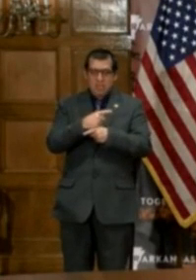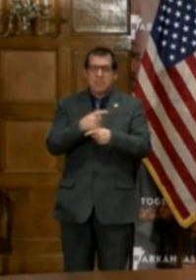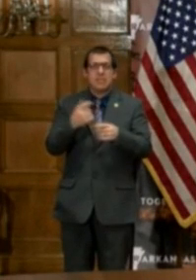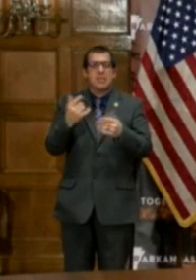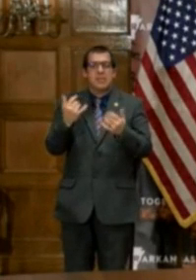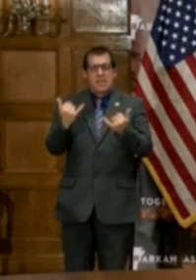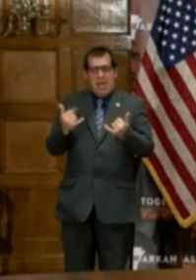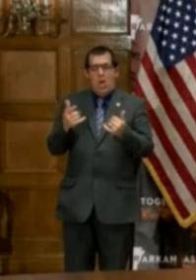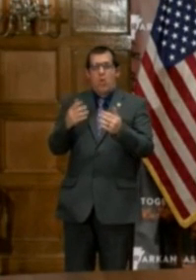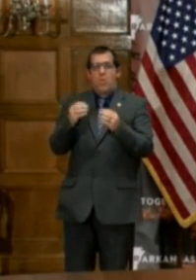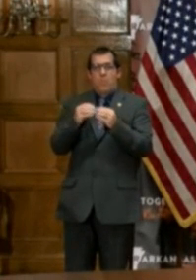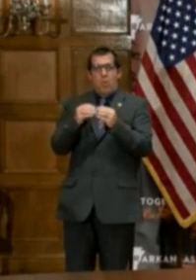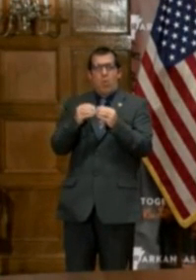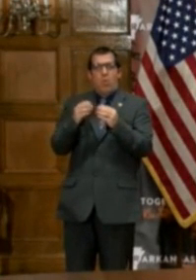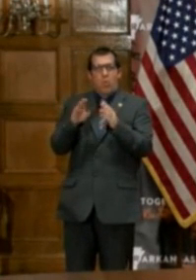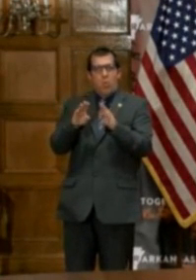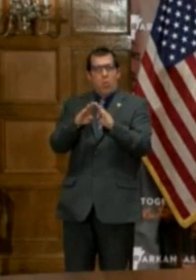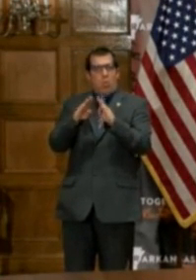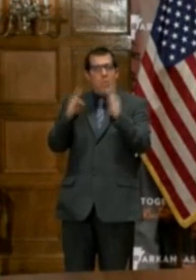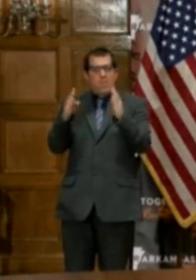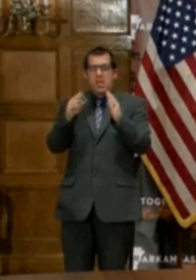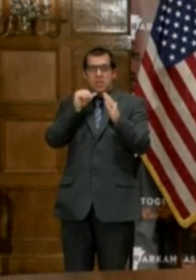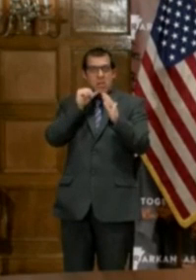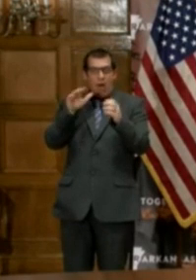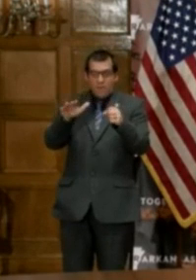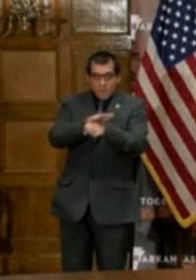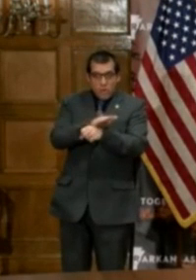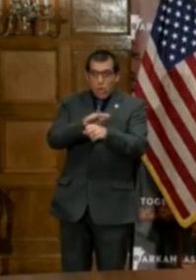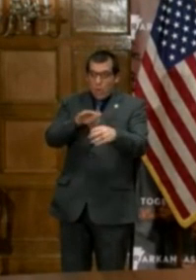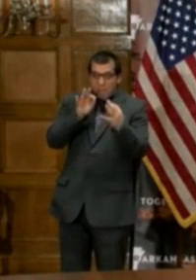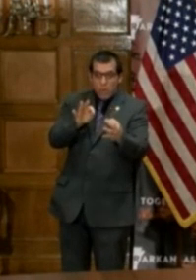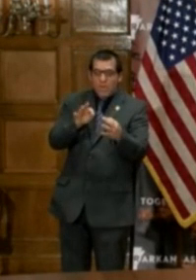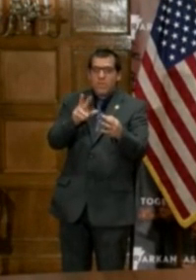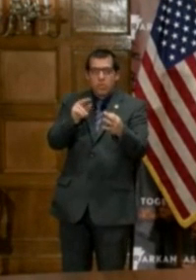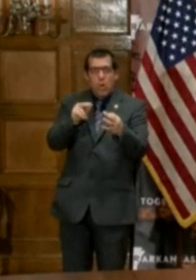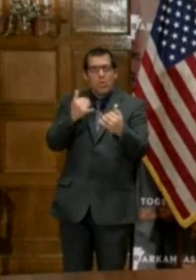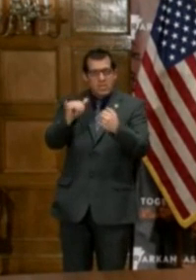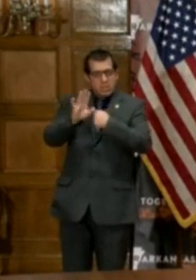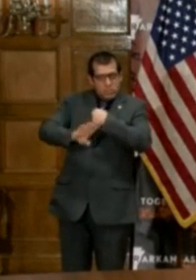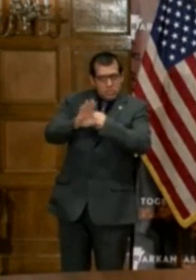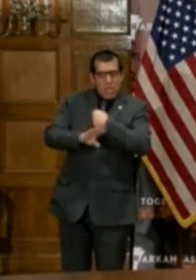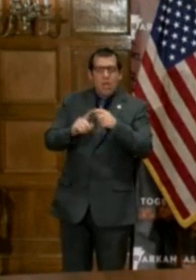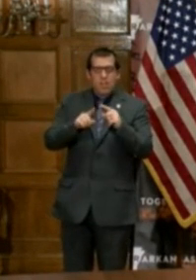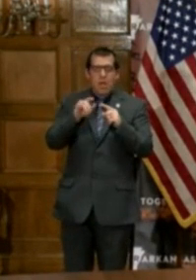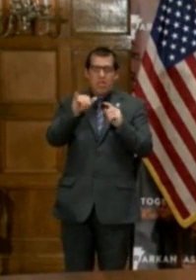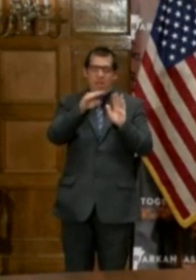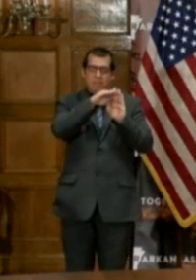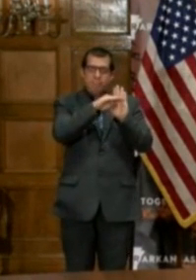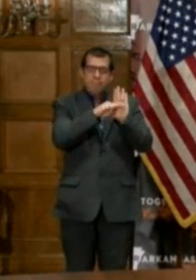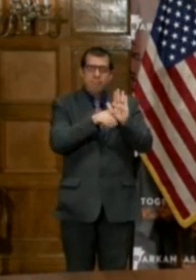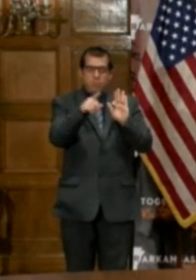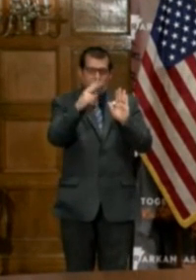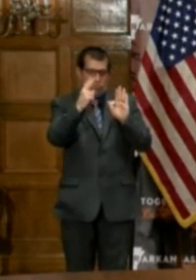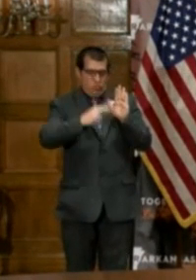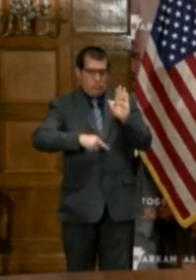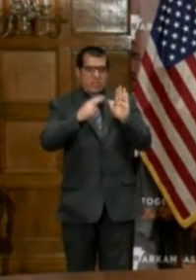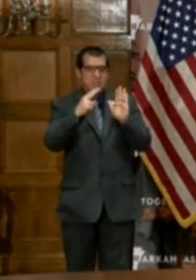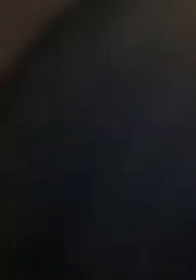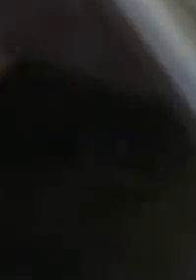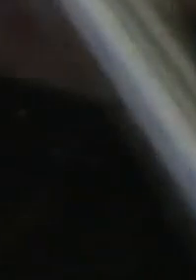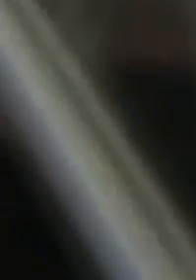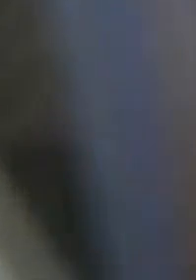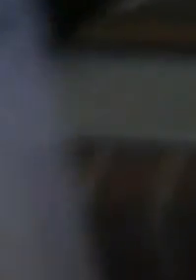ones in a long-term care facility if there's medical treatment needed or a compassionate care situation. The state is now allowing